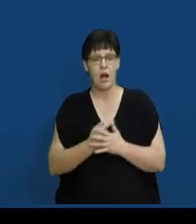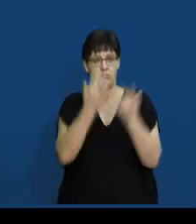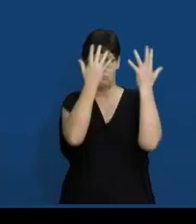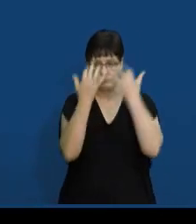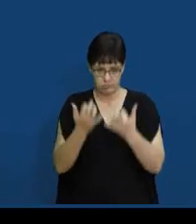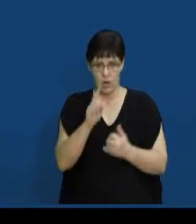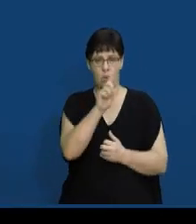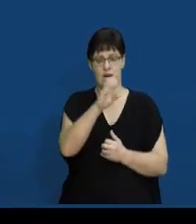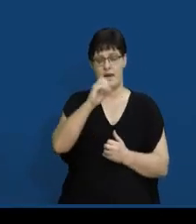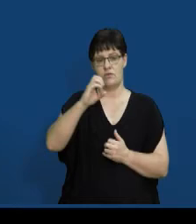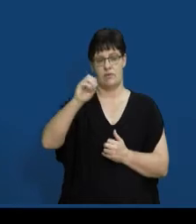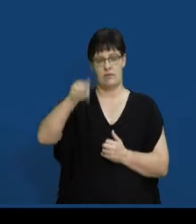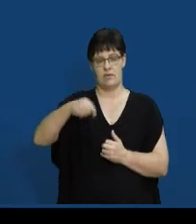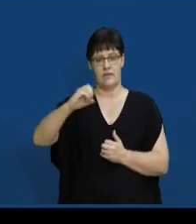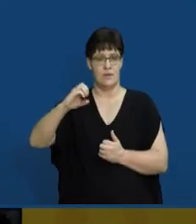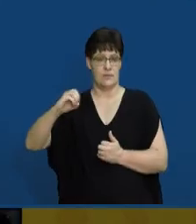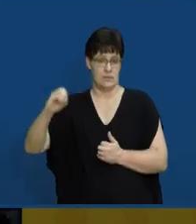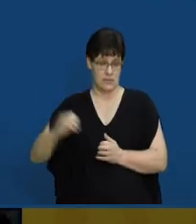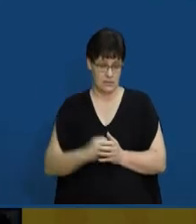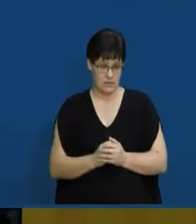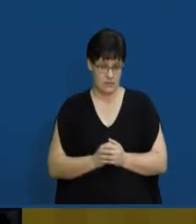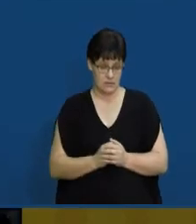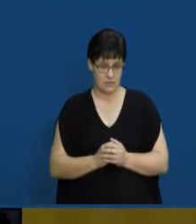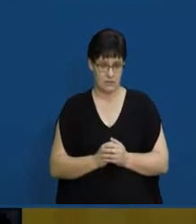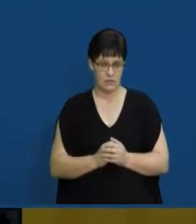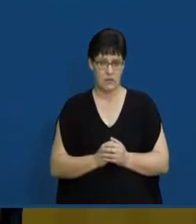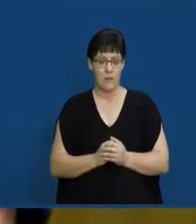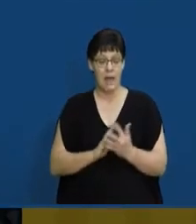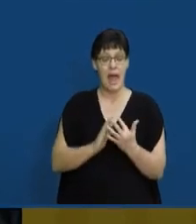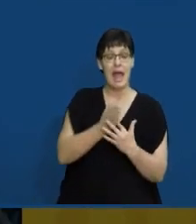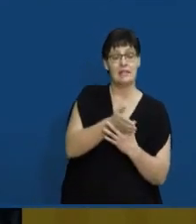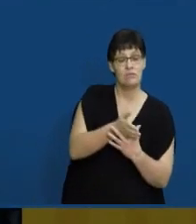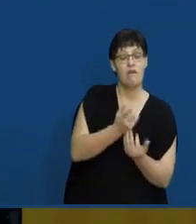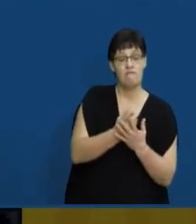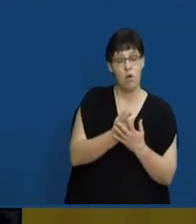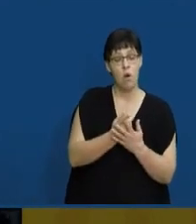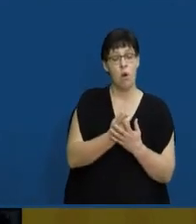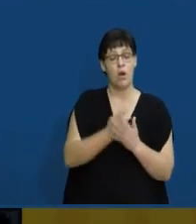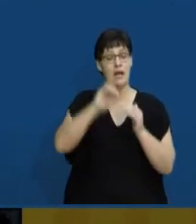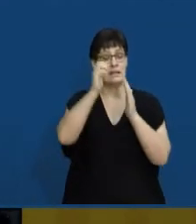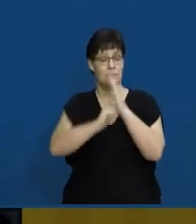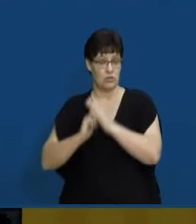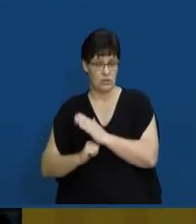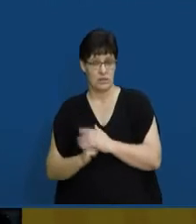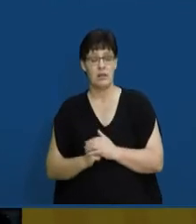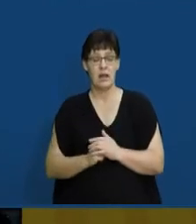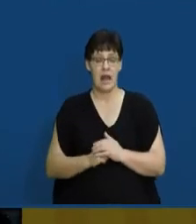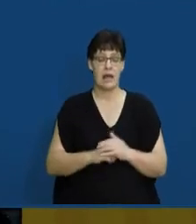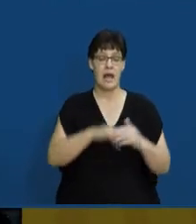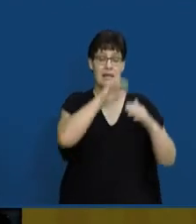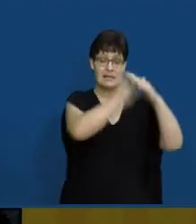Rand. Okay, now, my entry for depreciation obviously is debit